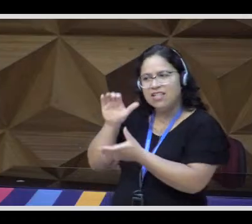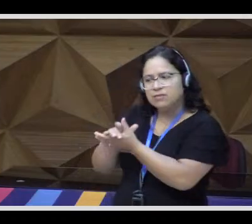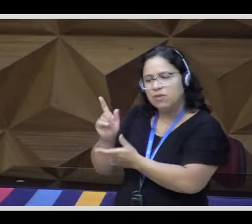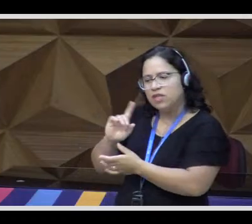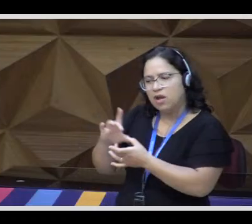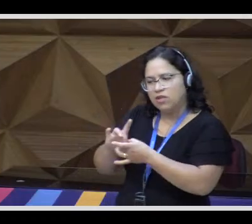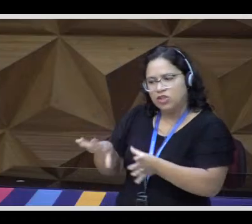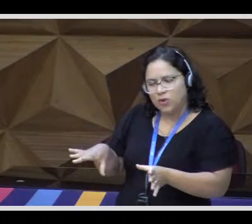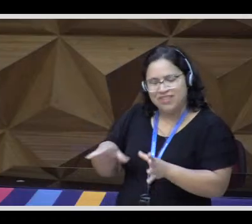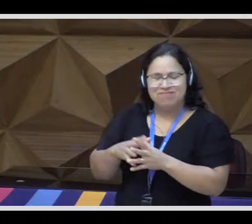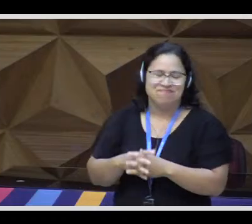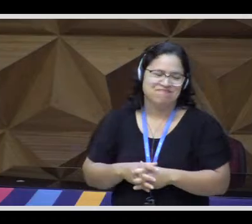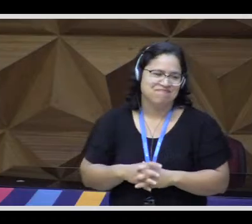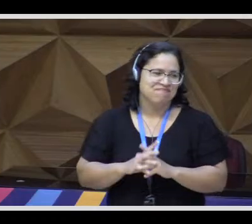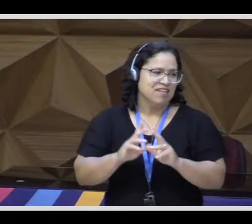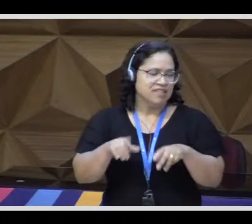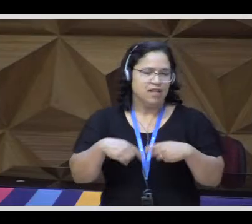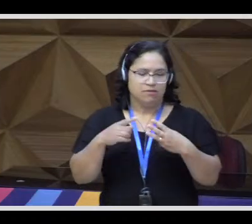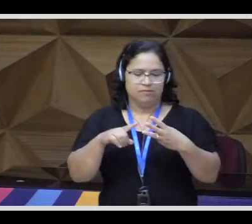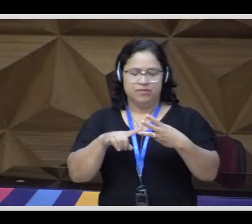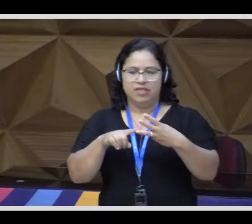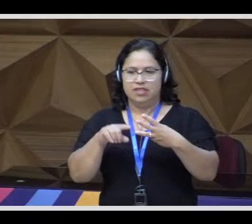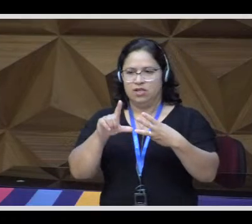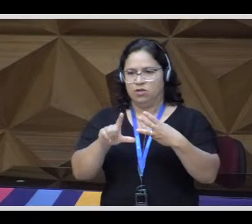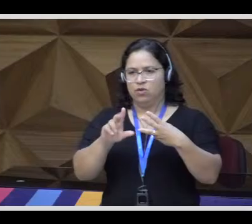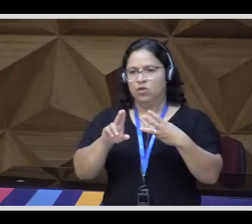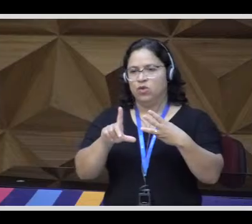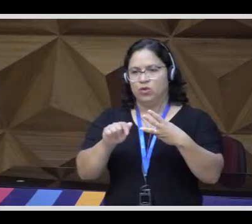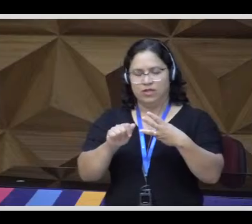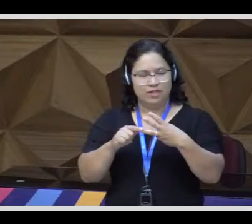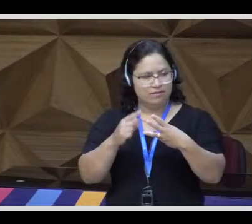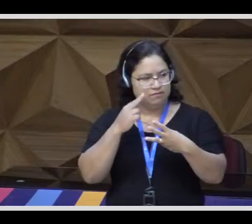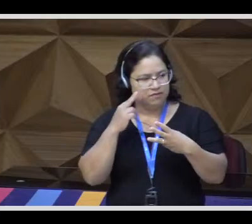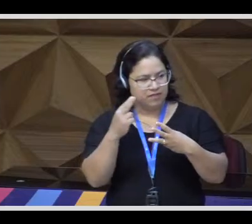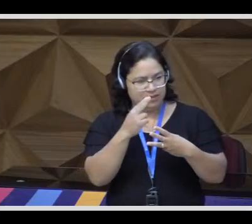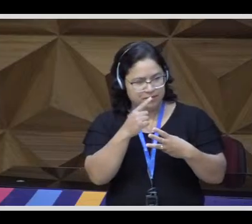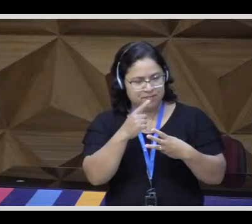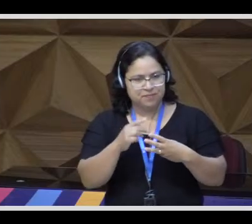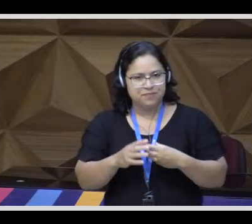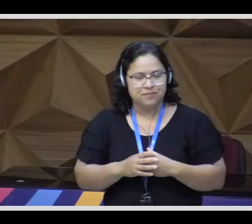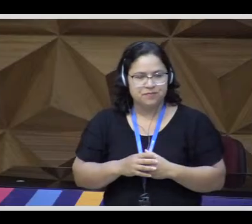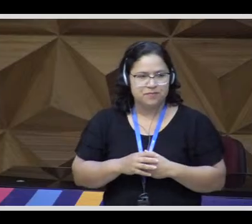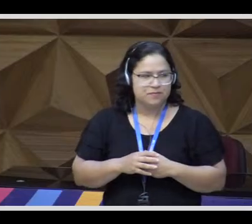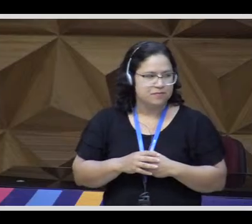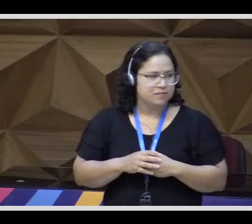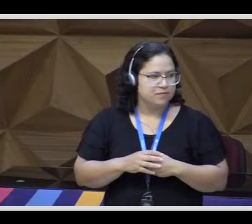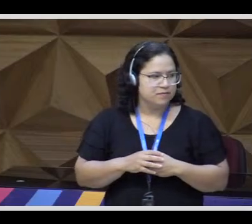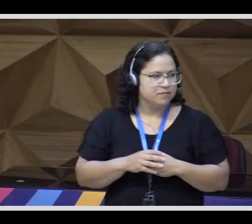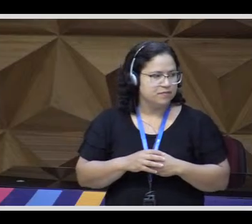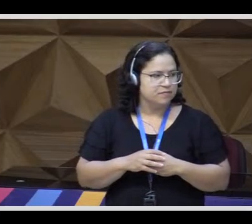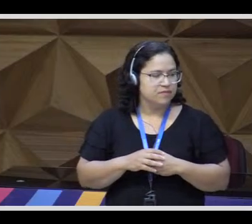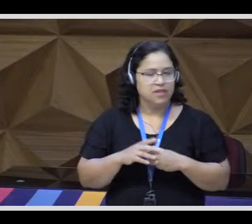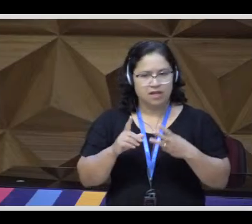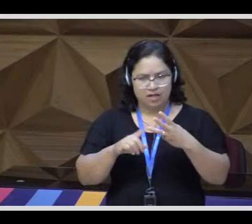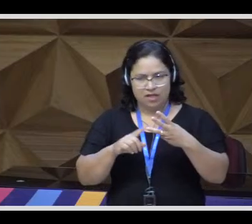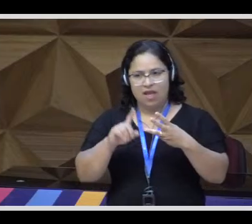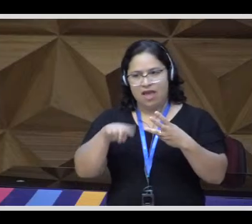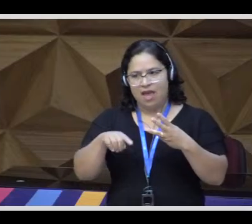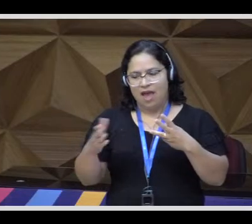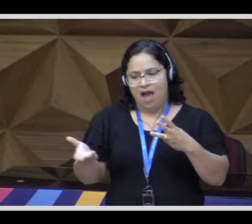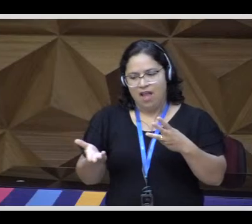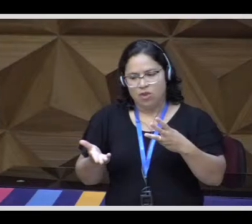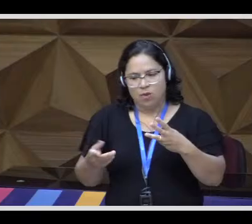it. Lula was the third one there. He's so our current president. So again,